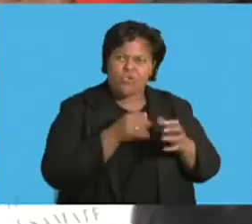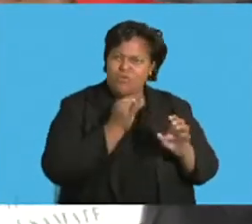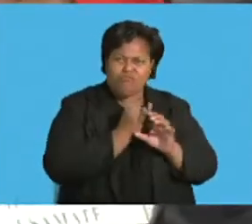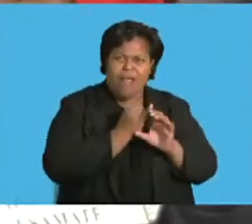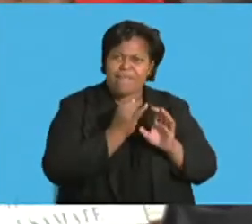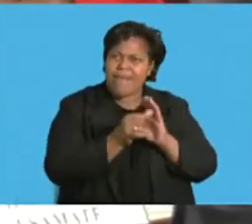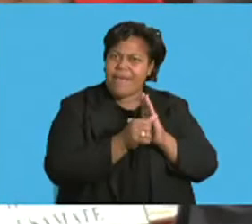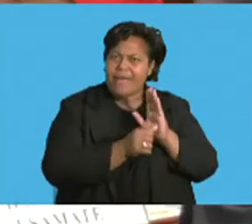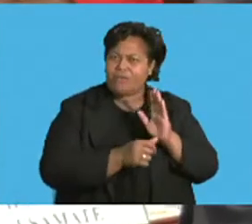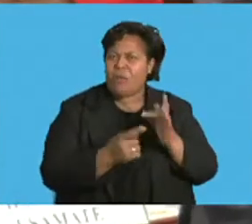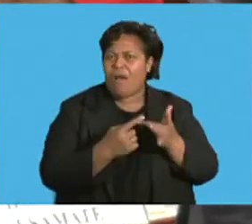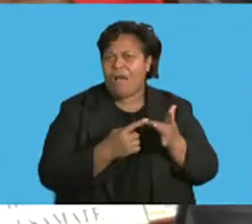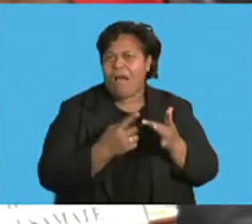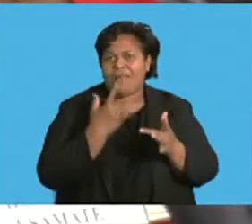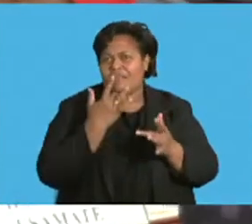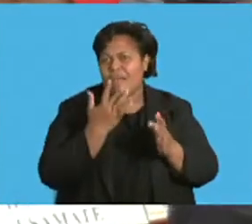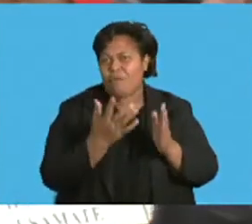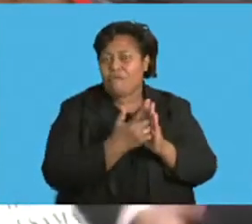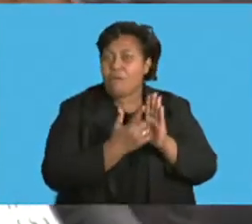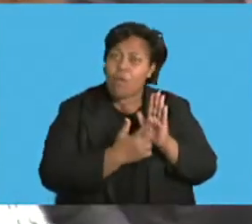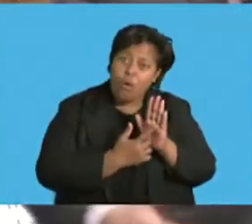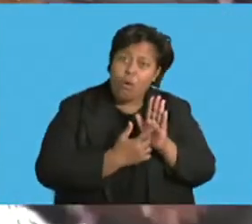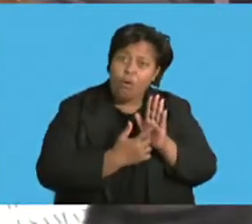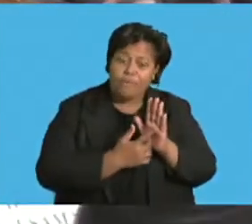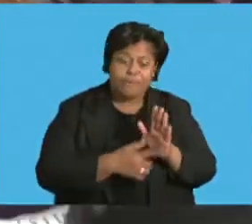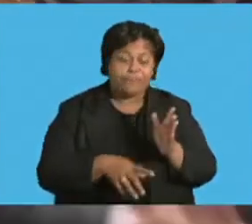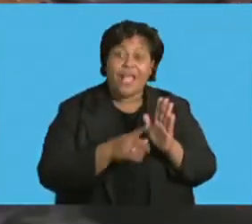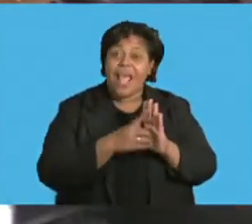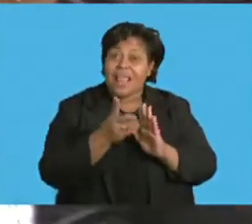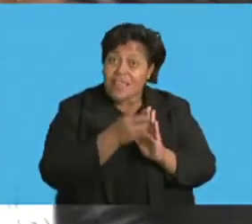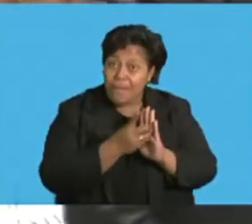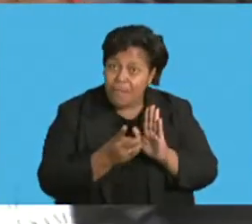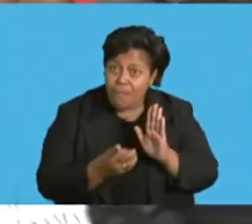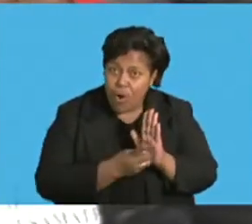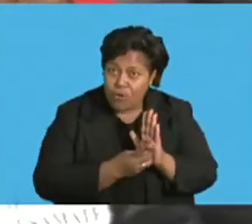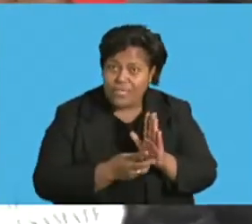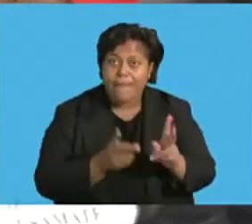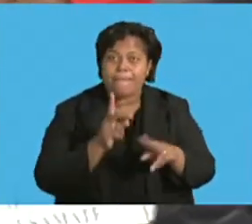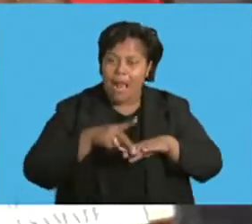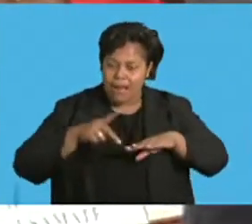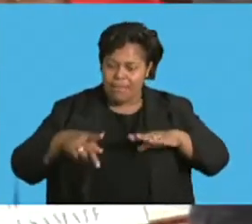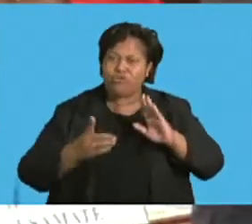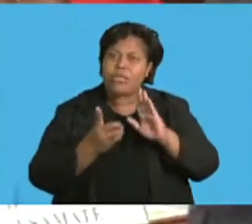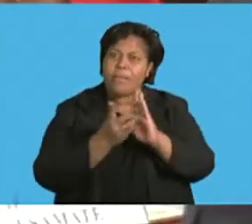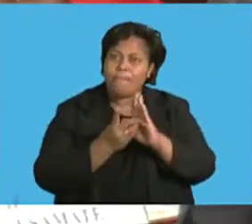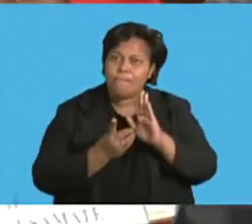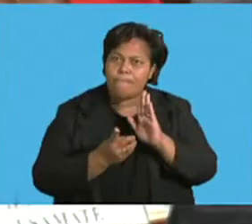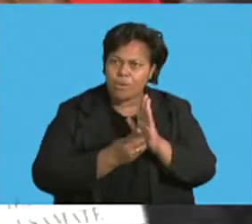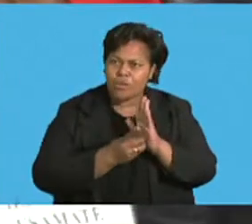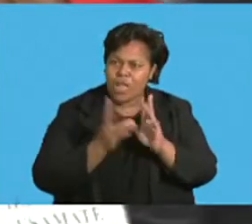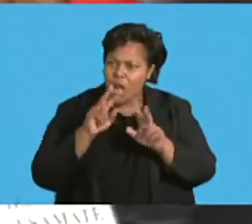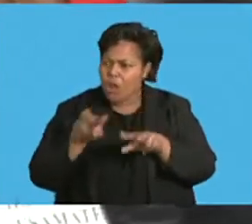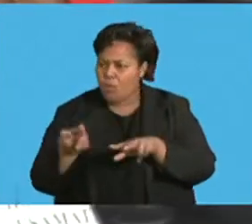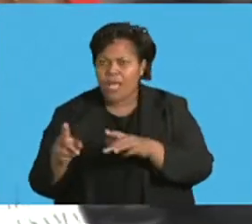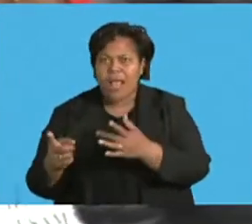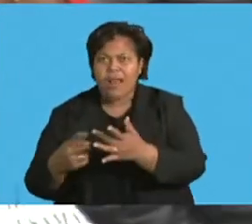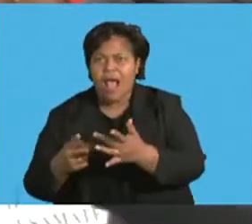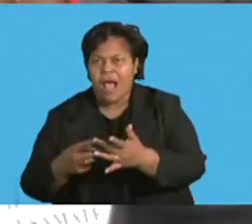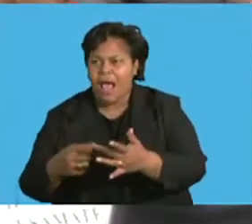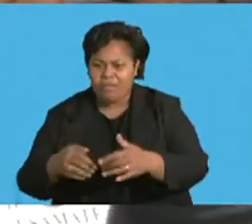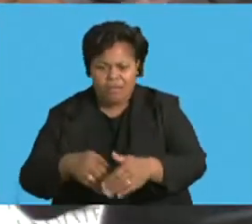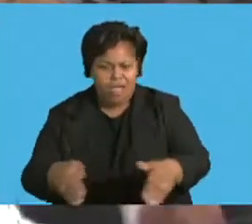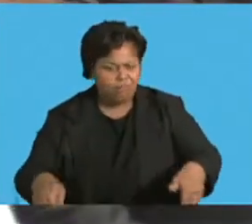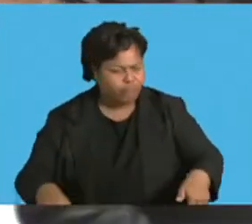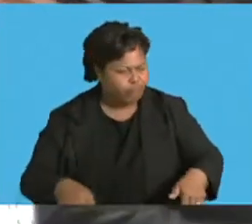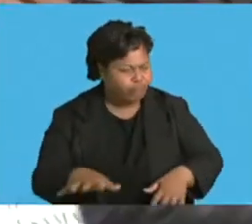in any other type of law, democracy, parliamentary democracy, looking at other jurisdictions, whether